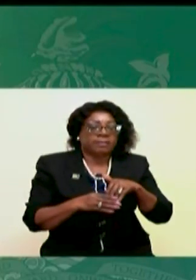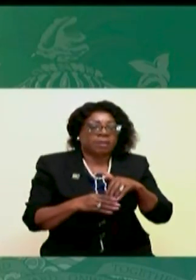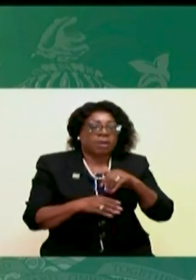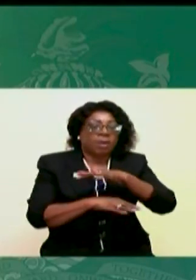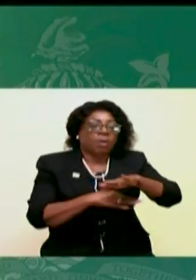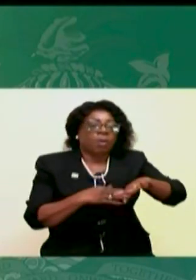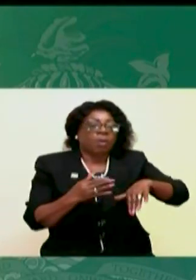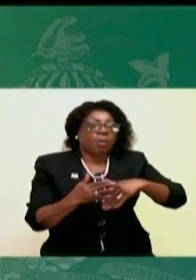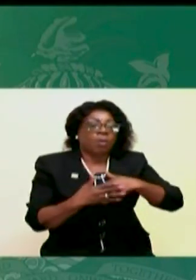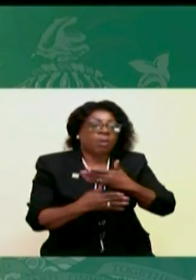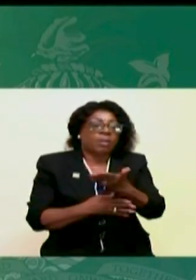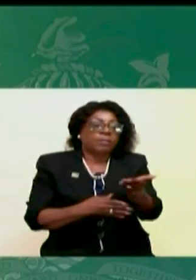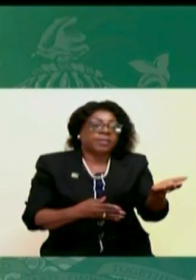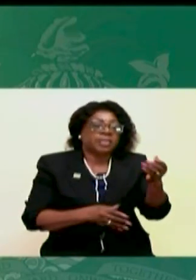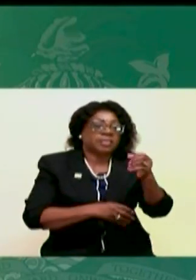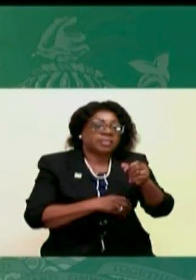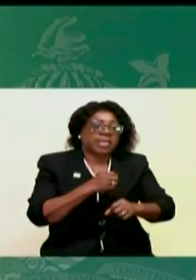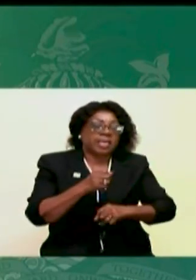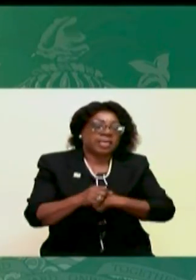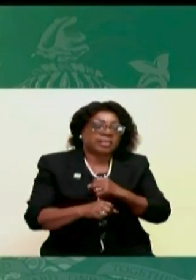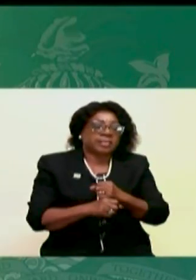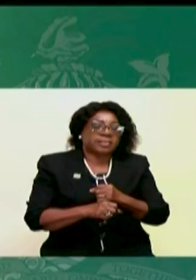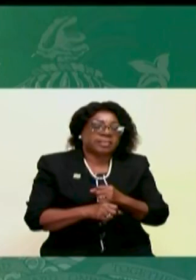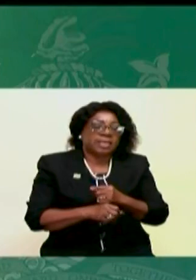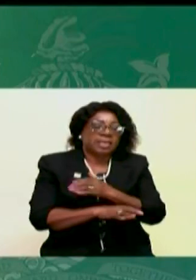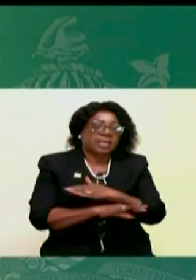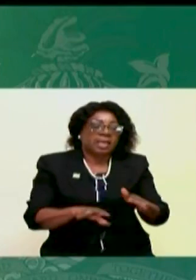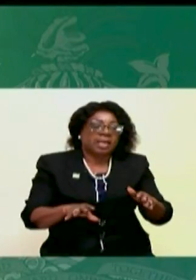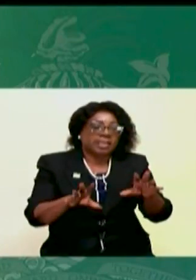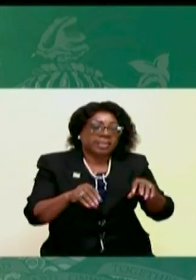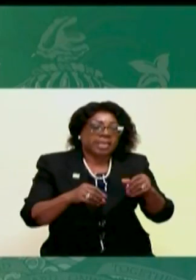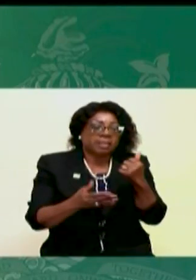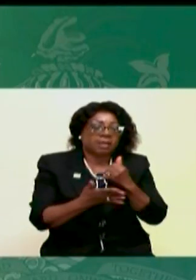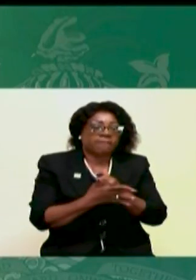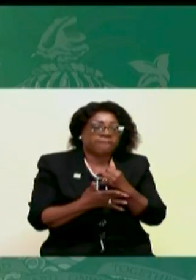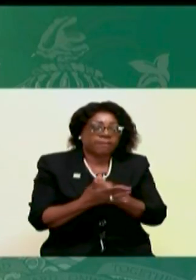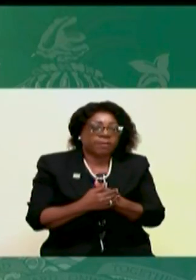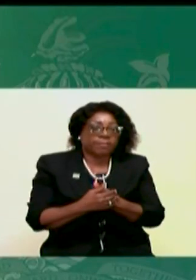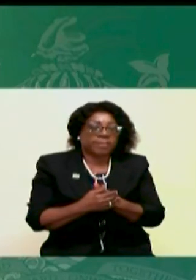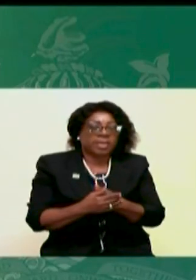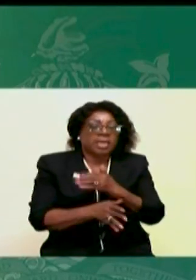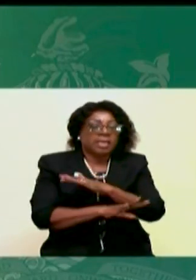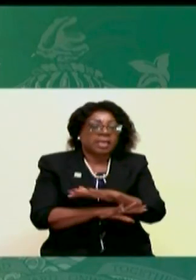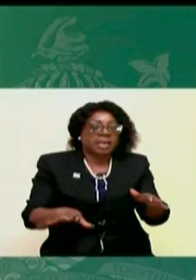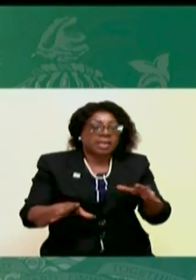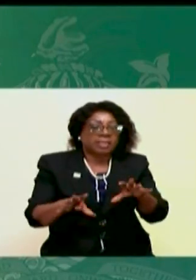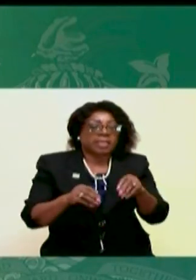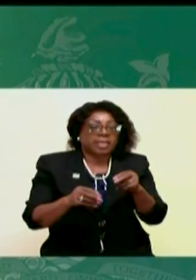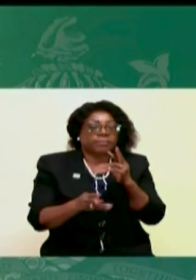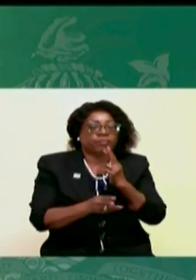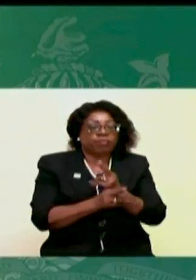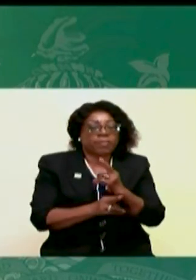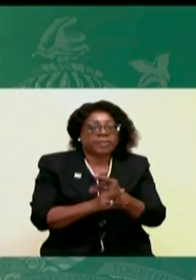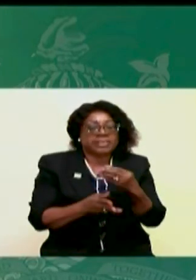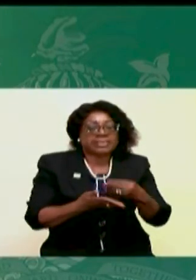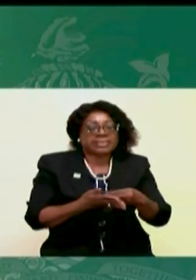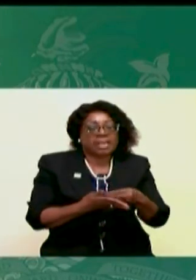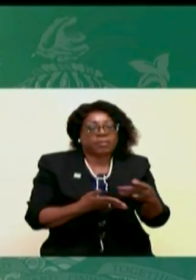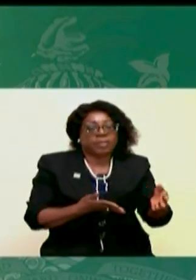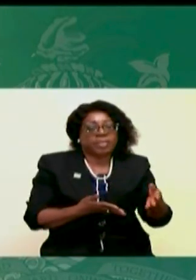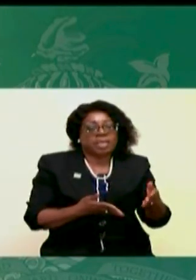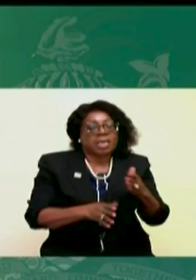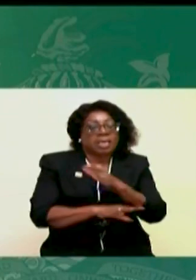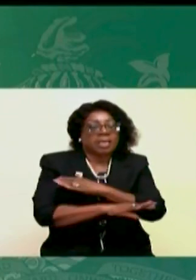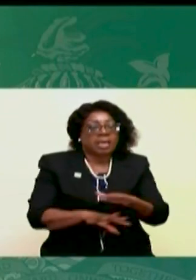all these years, can't get confirmed, can't get proper salaries, can't get promoted.